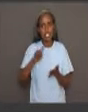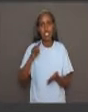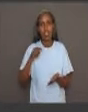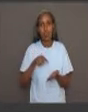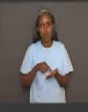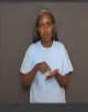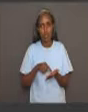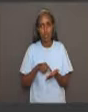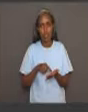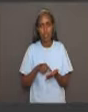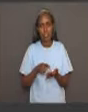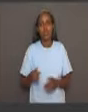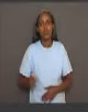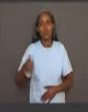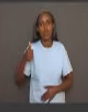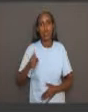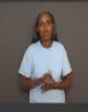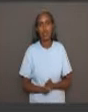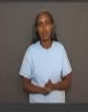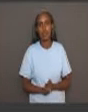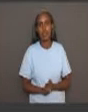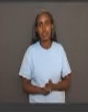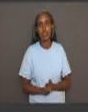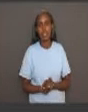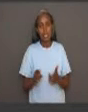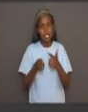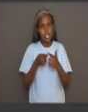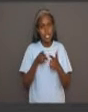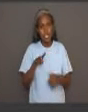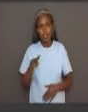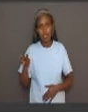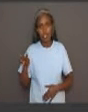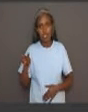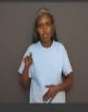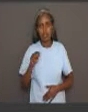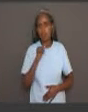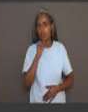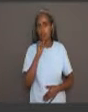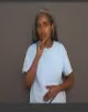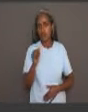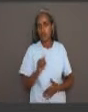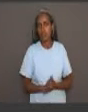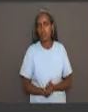point at the origin. The second vector does not.